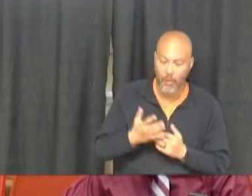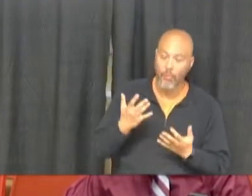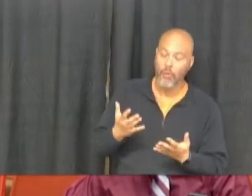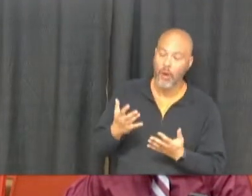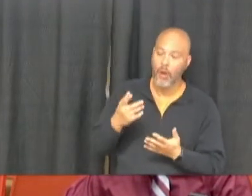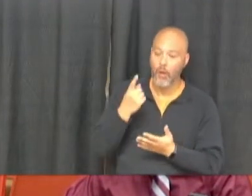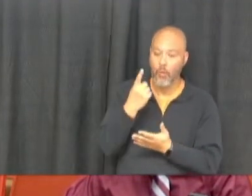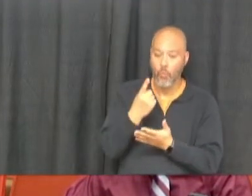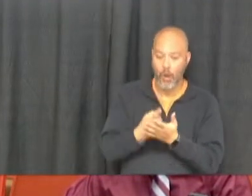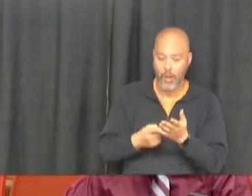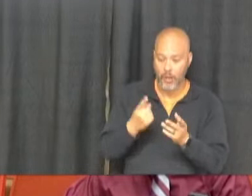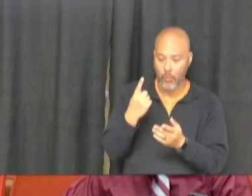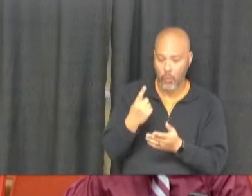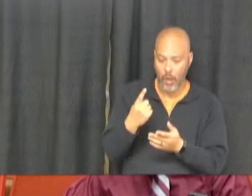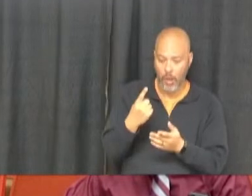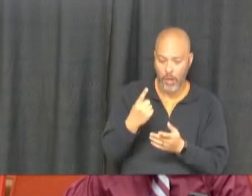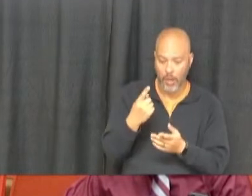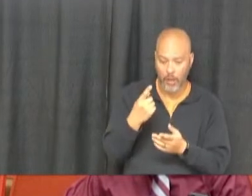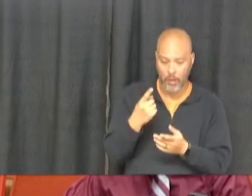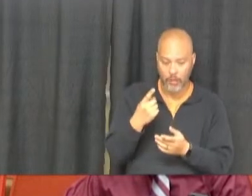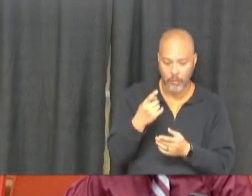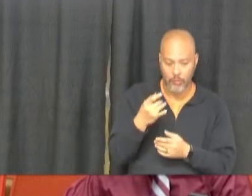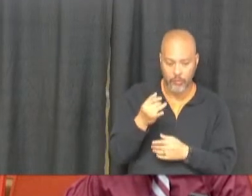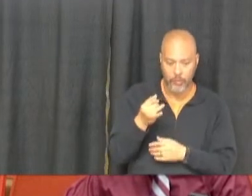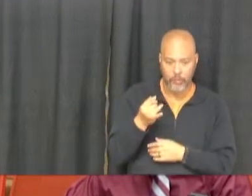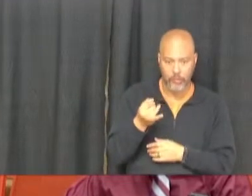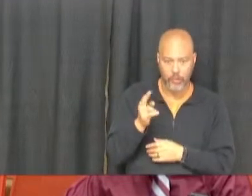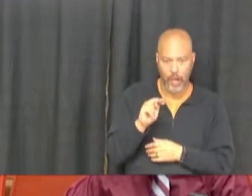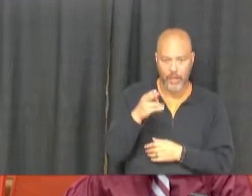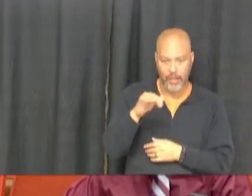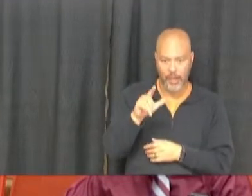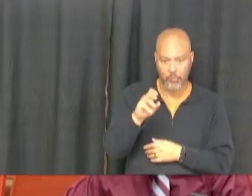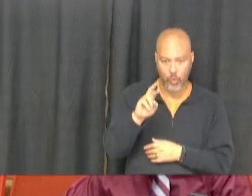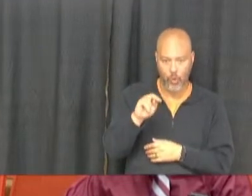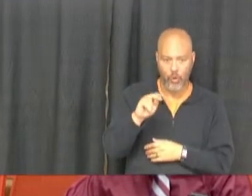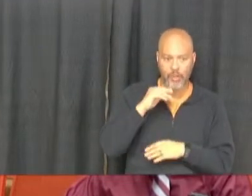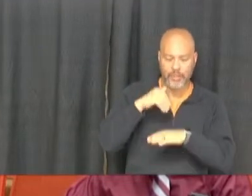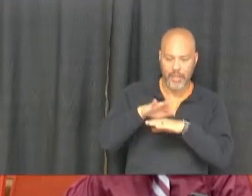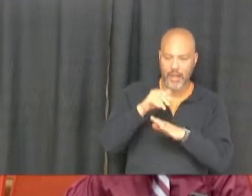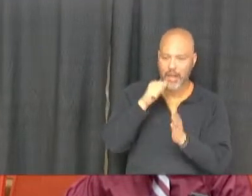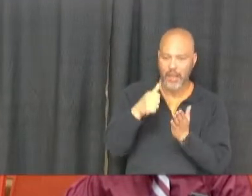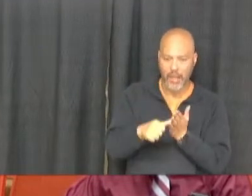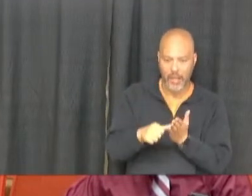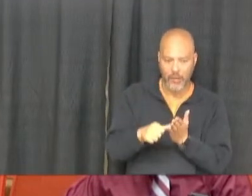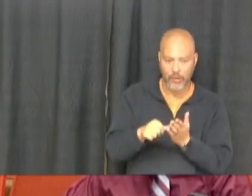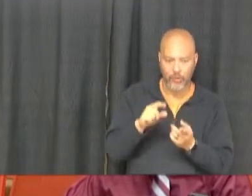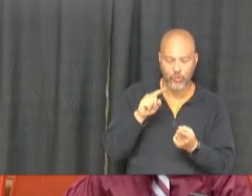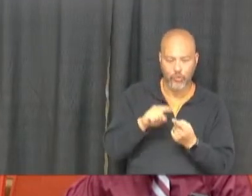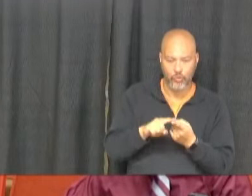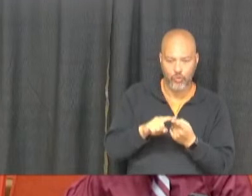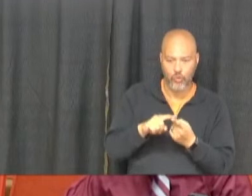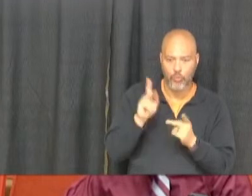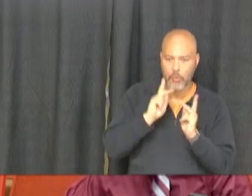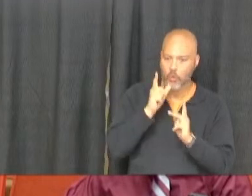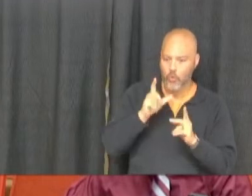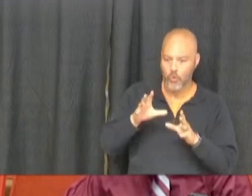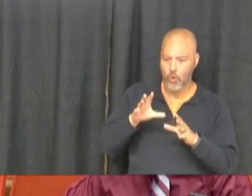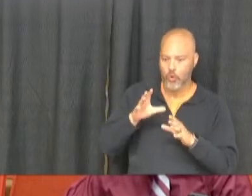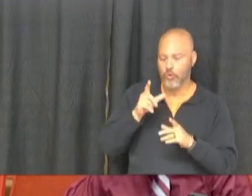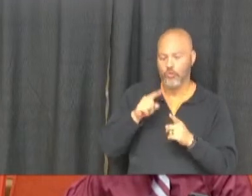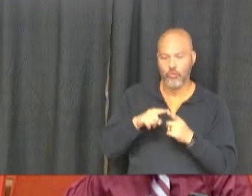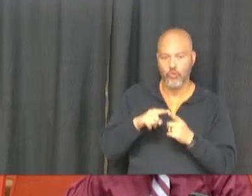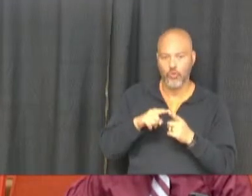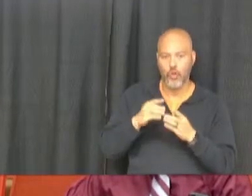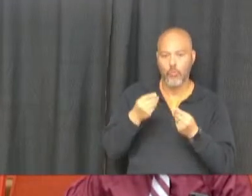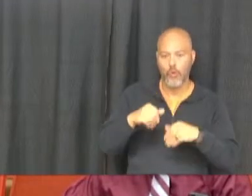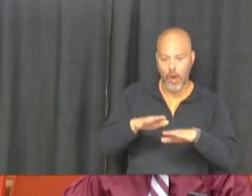One of the heirs John Hilborn, the project manager, sent out a letter to the heirs, not to the heirs,